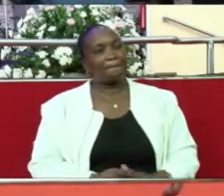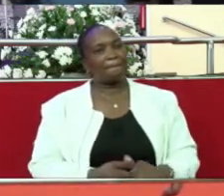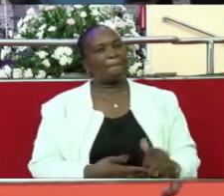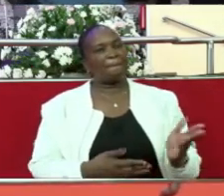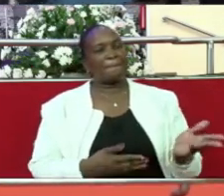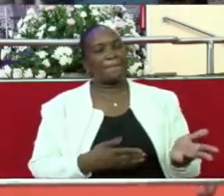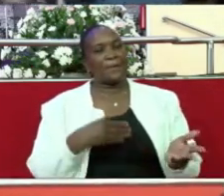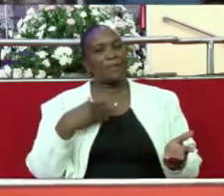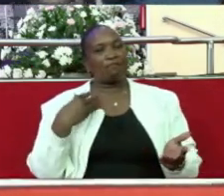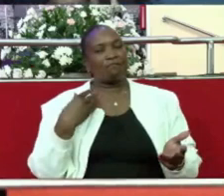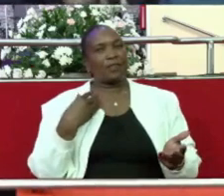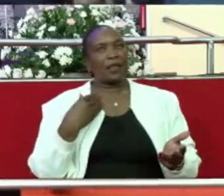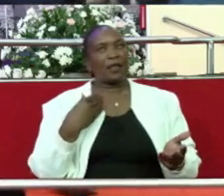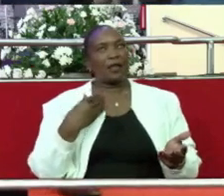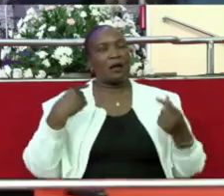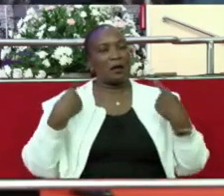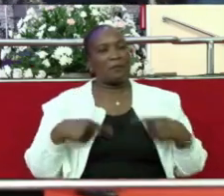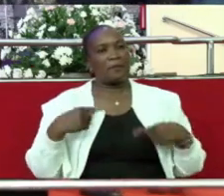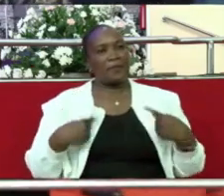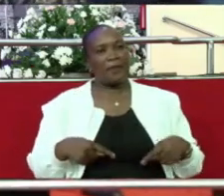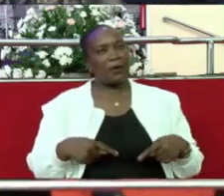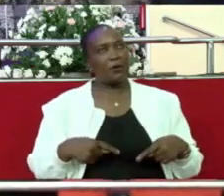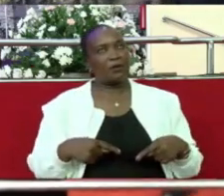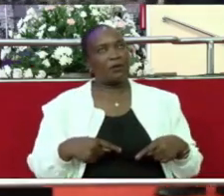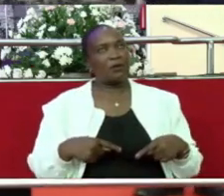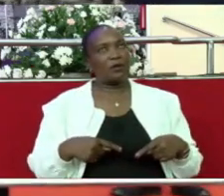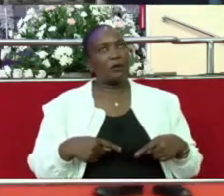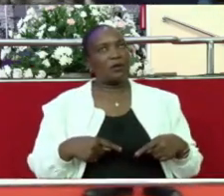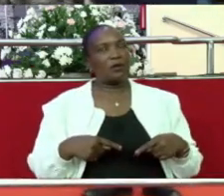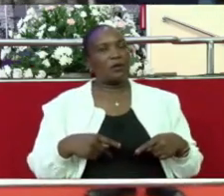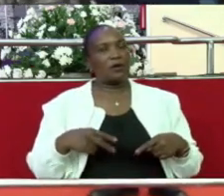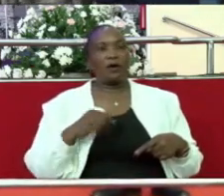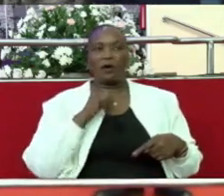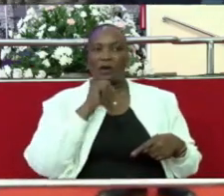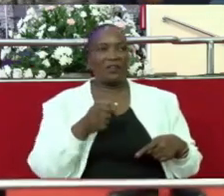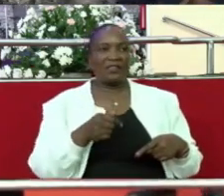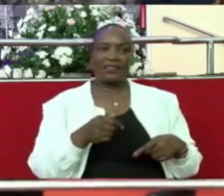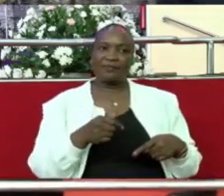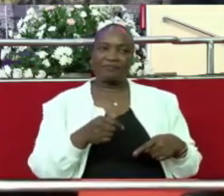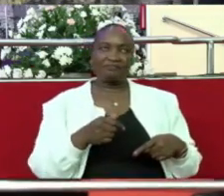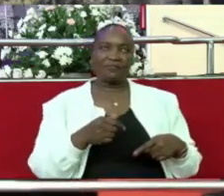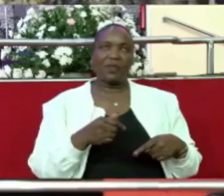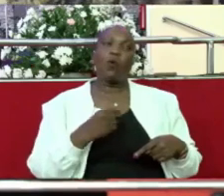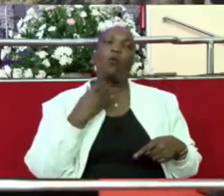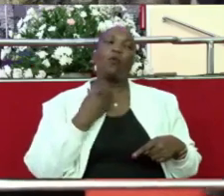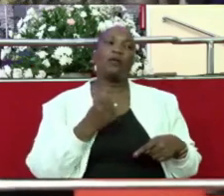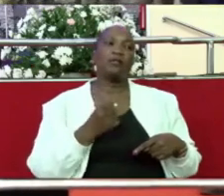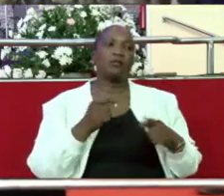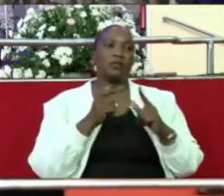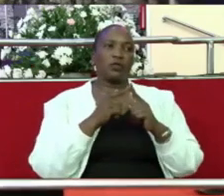kujua wewe ni nani. People don't need to be described of who you are. Watu hawahitaji kuelezewa kujitambulishwa wewe ni nani. Because the Bible tells us out of